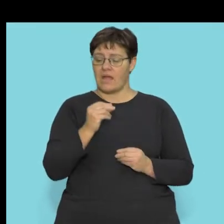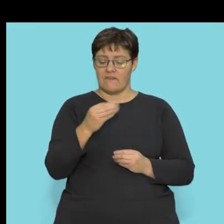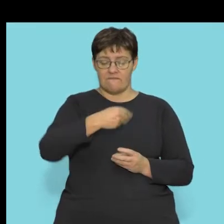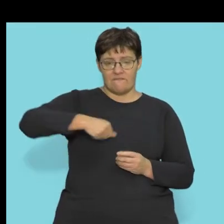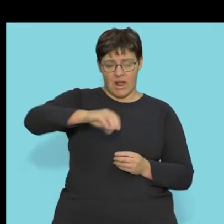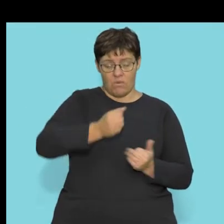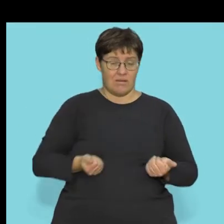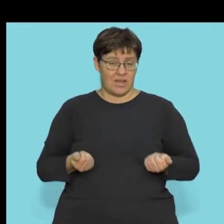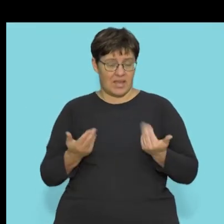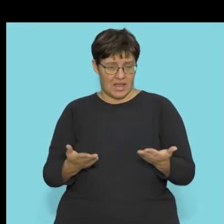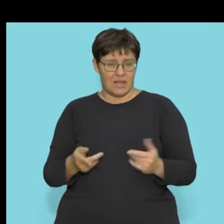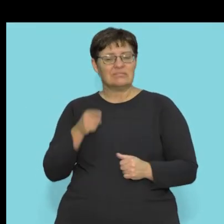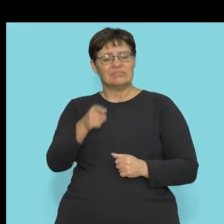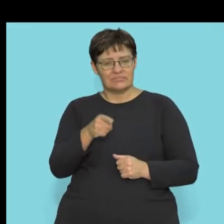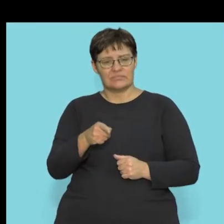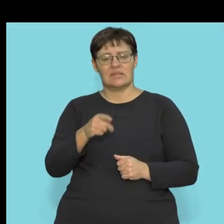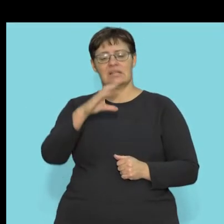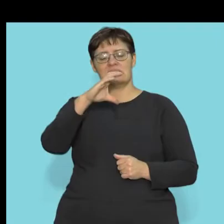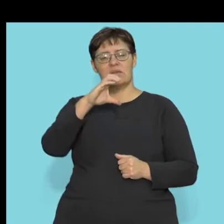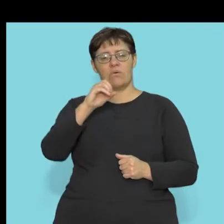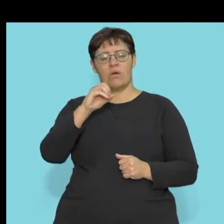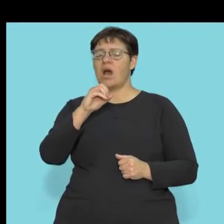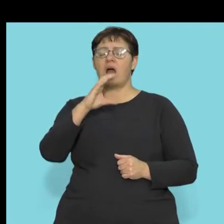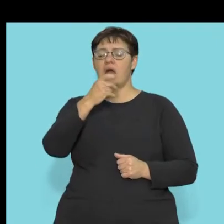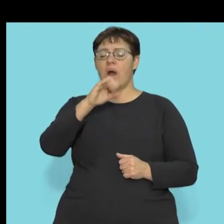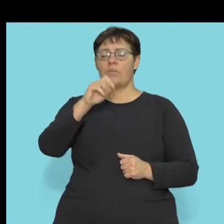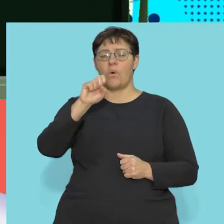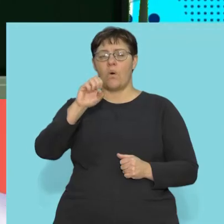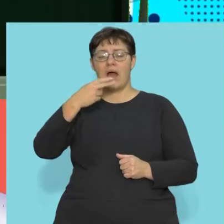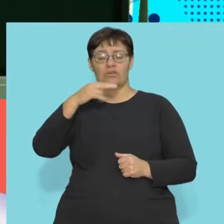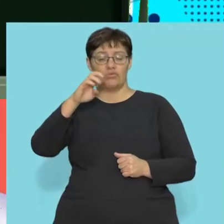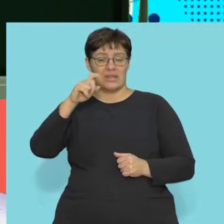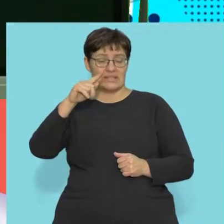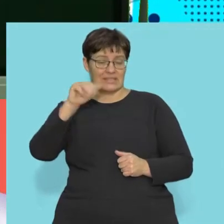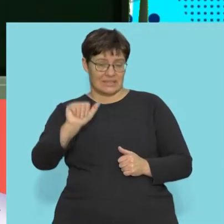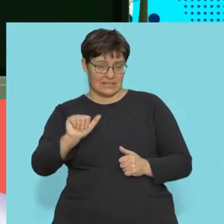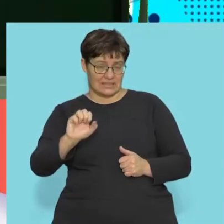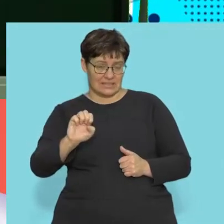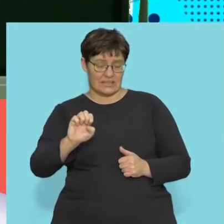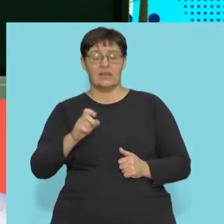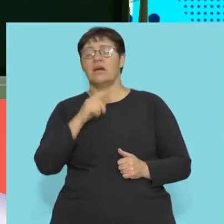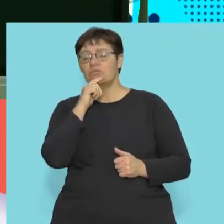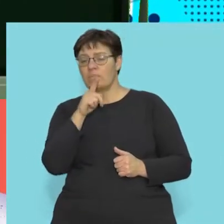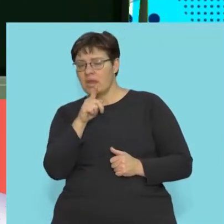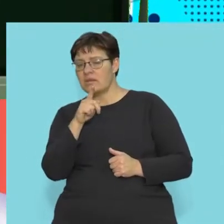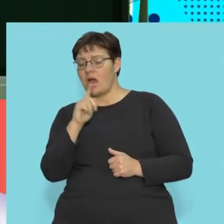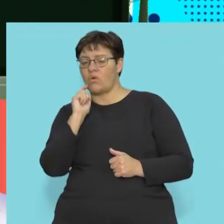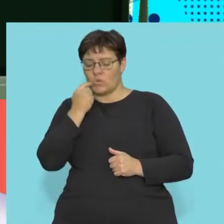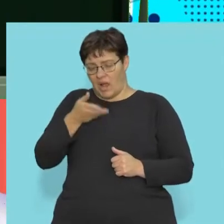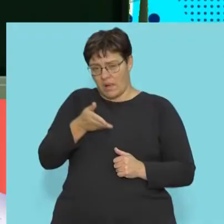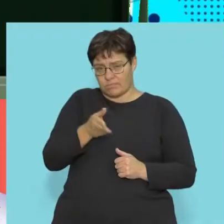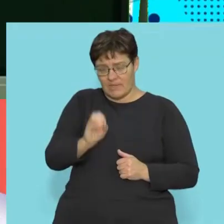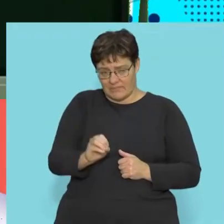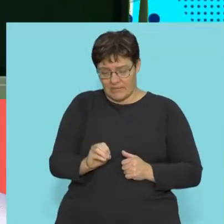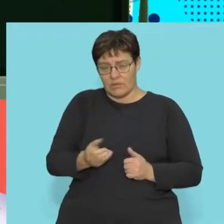it, there is flour that is provided, and flour is a type of carbohydrate which is a complex form of